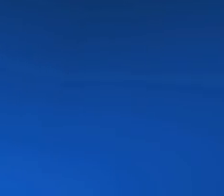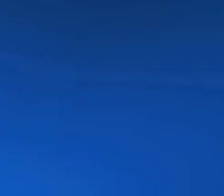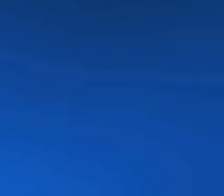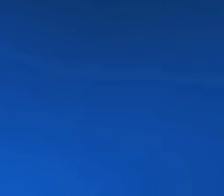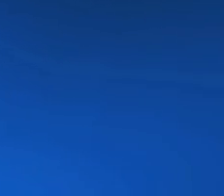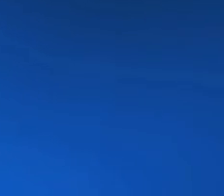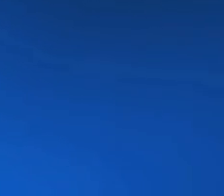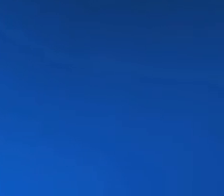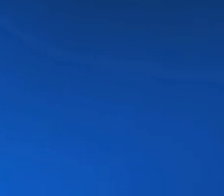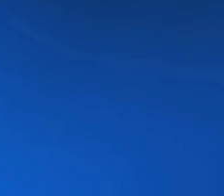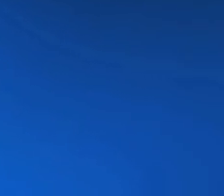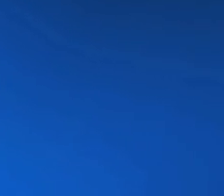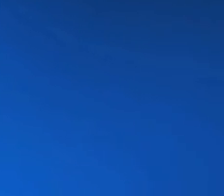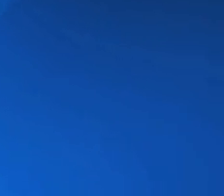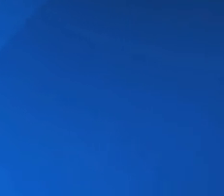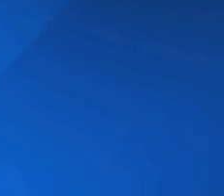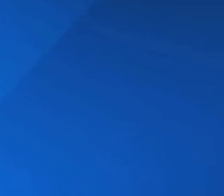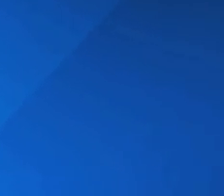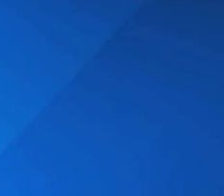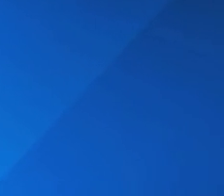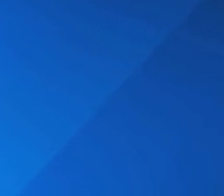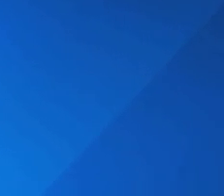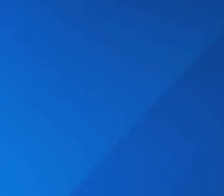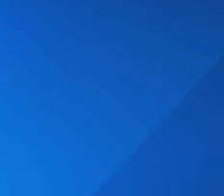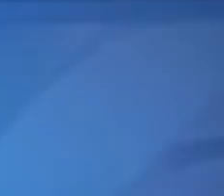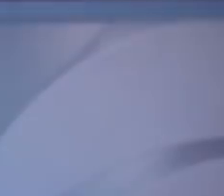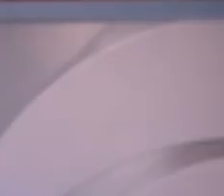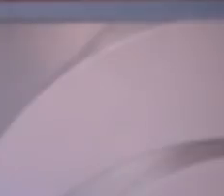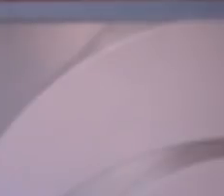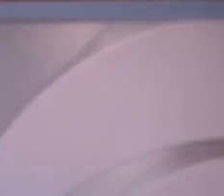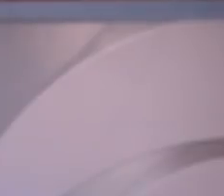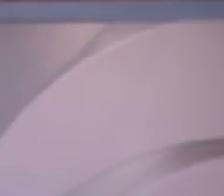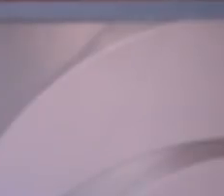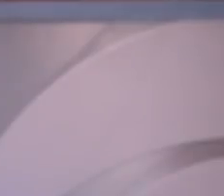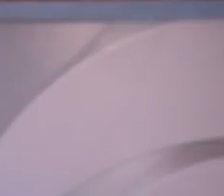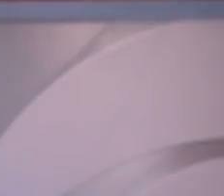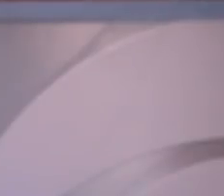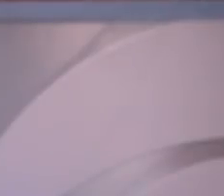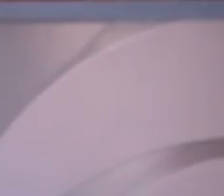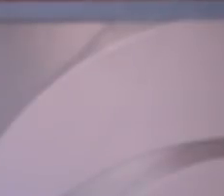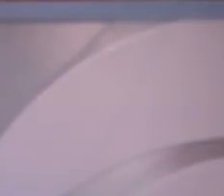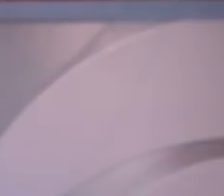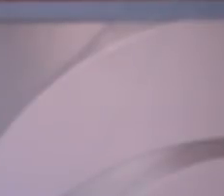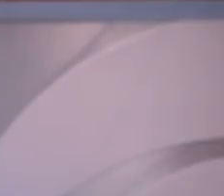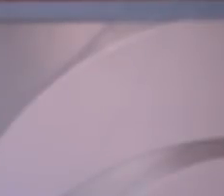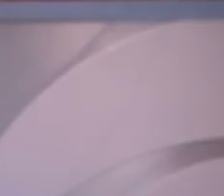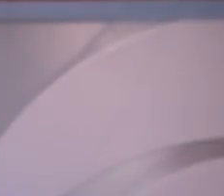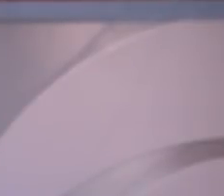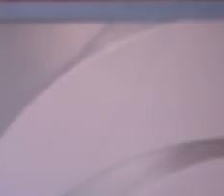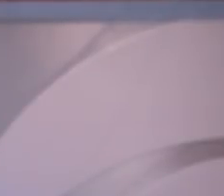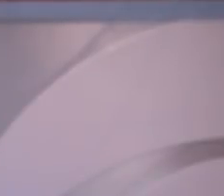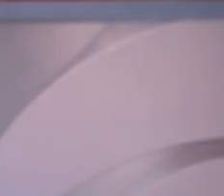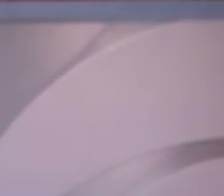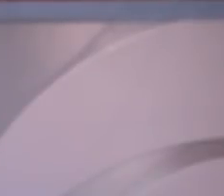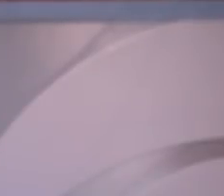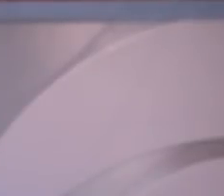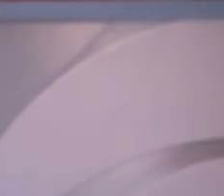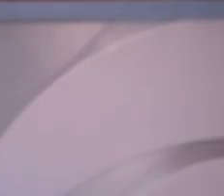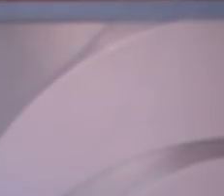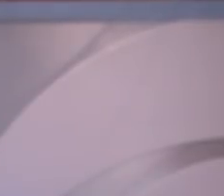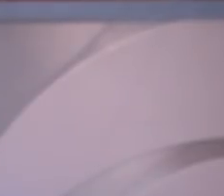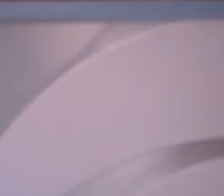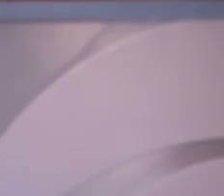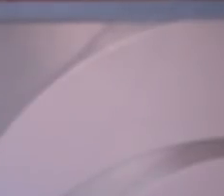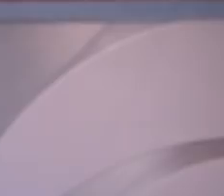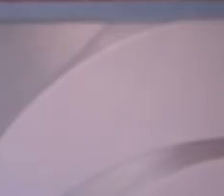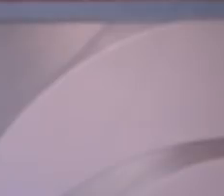Now from CBS 2 News, this is a special report. Mayor de Blasio is giving an update on the coronavirus pandemic in New York